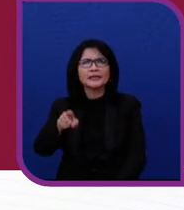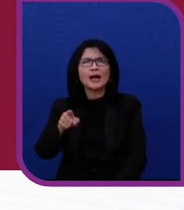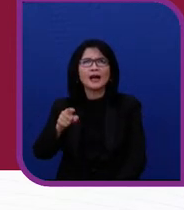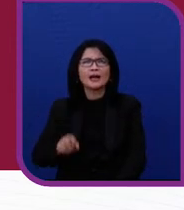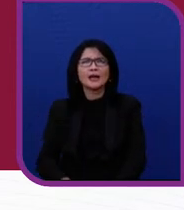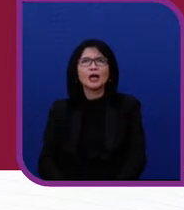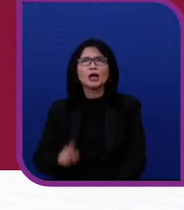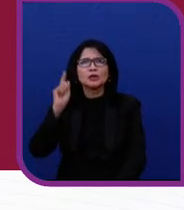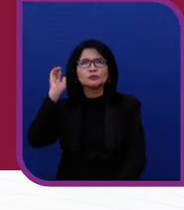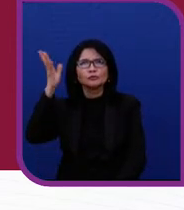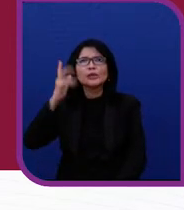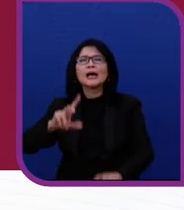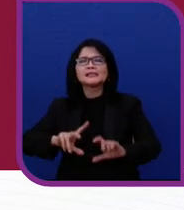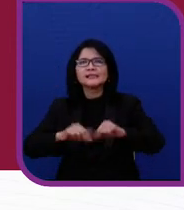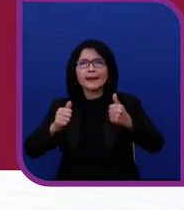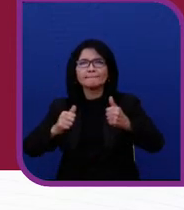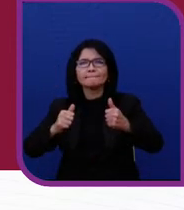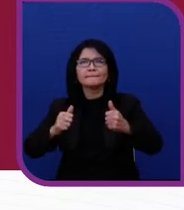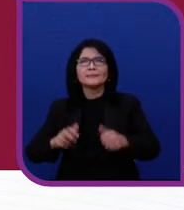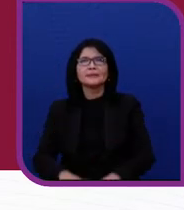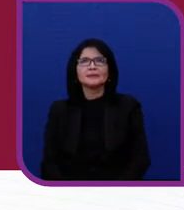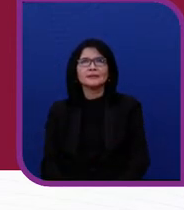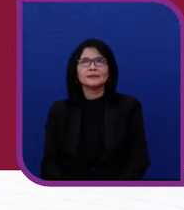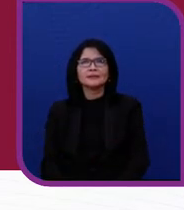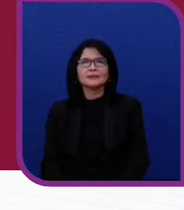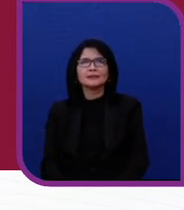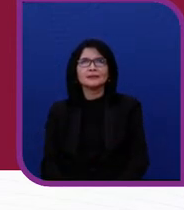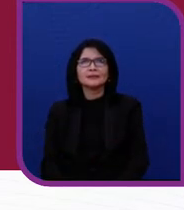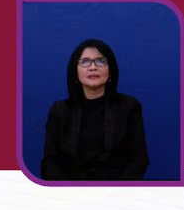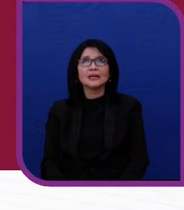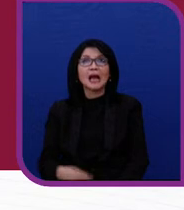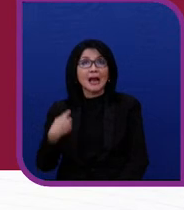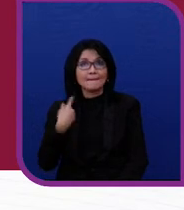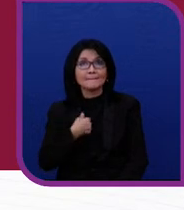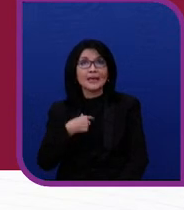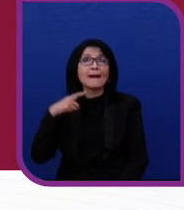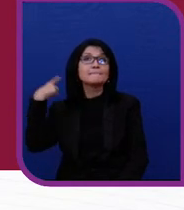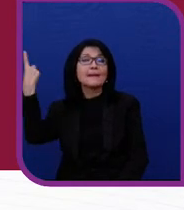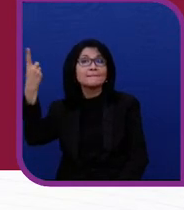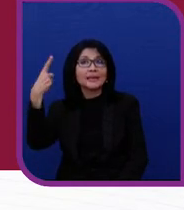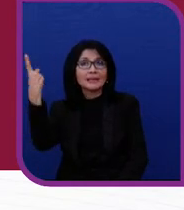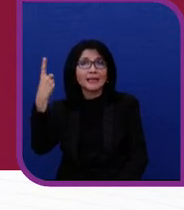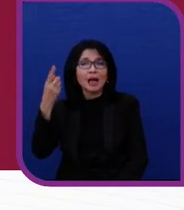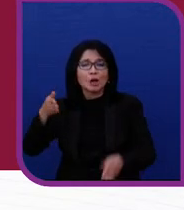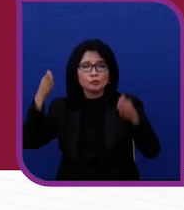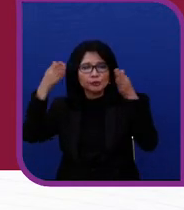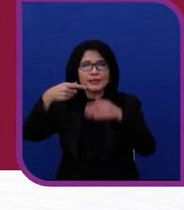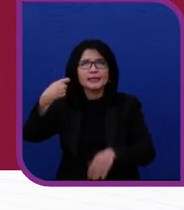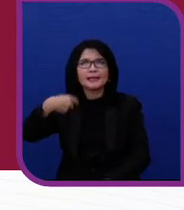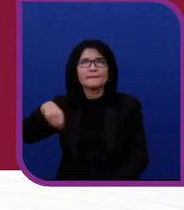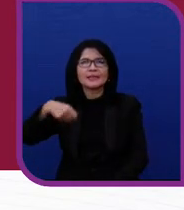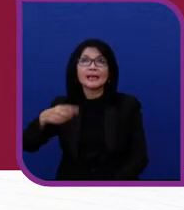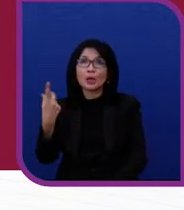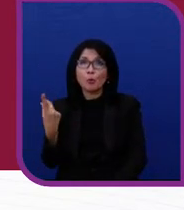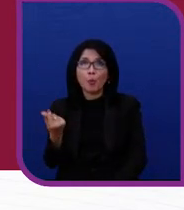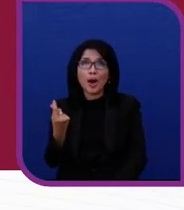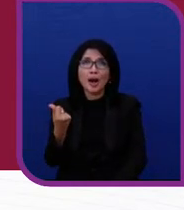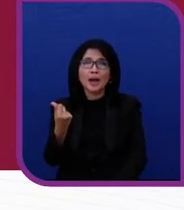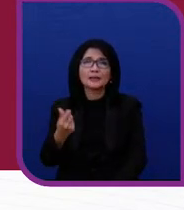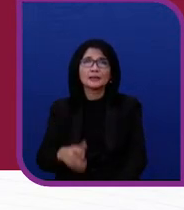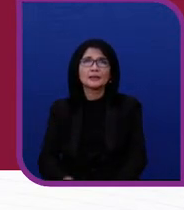we at government in particular message to vance goosefish mengisi of